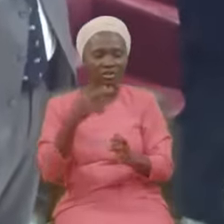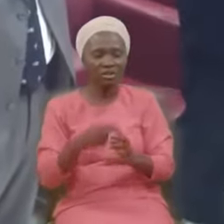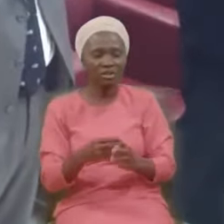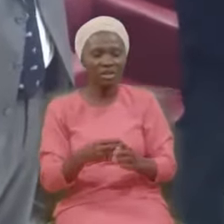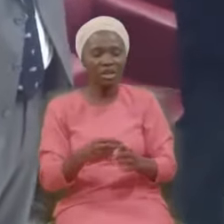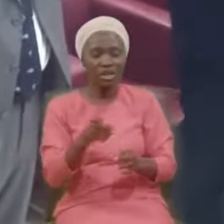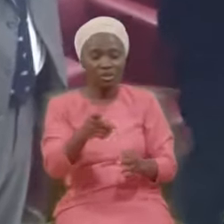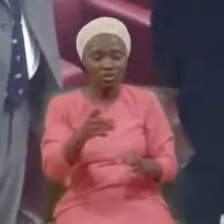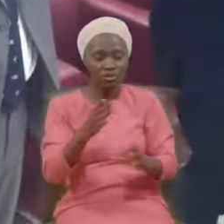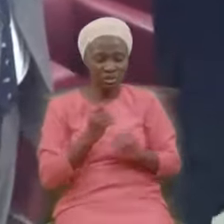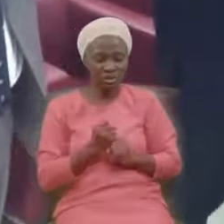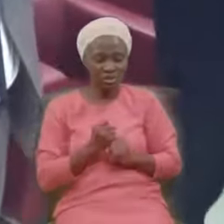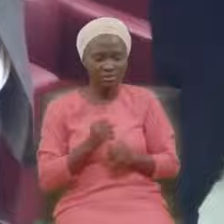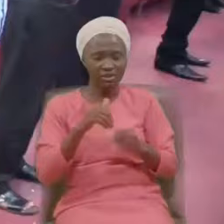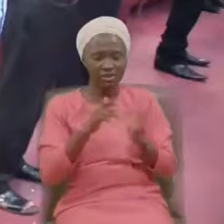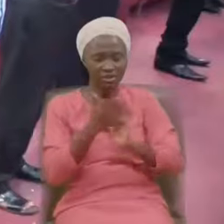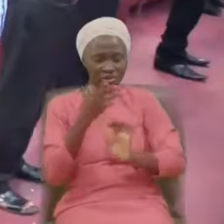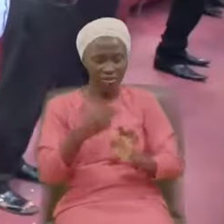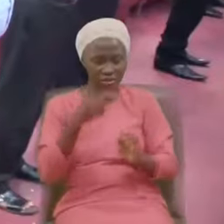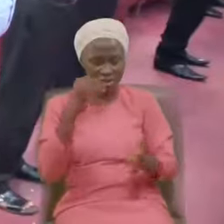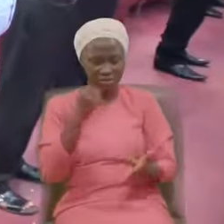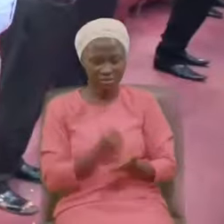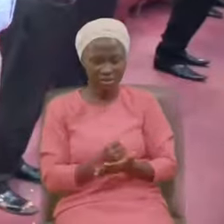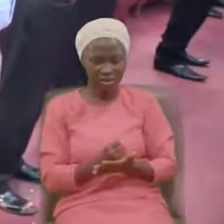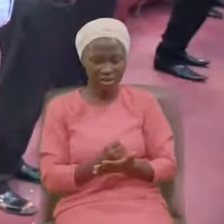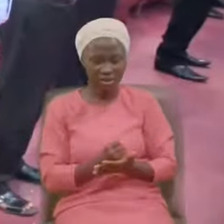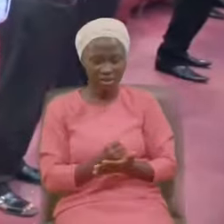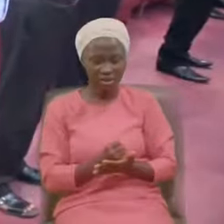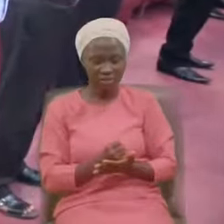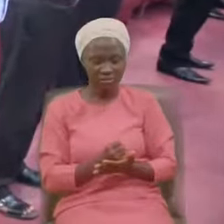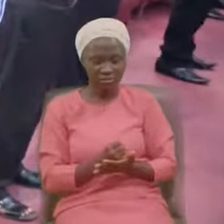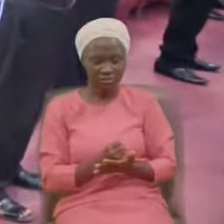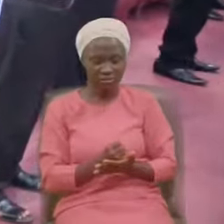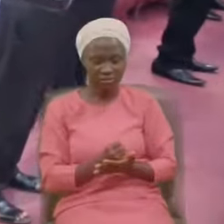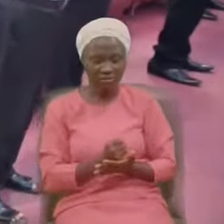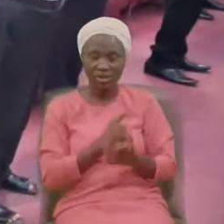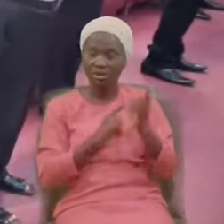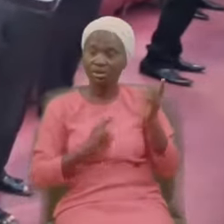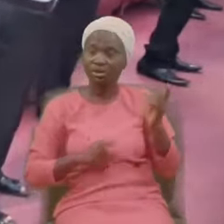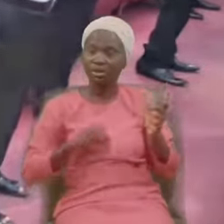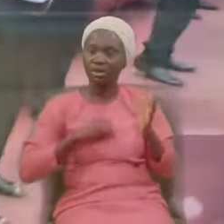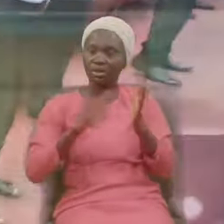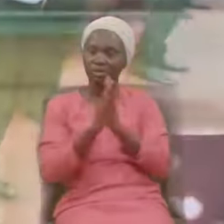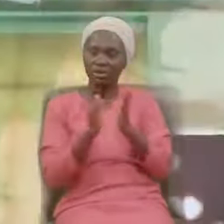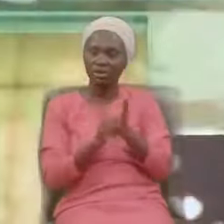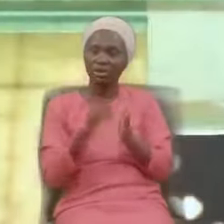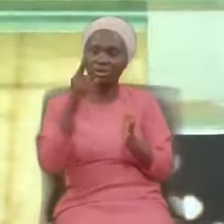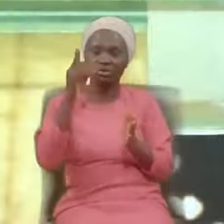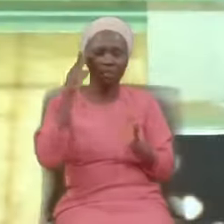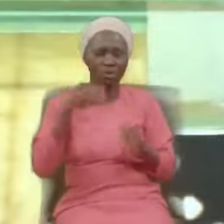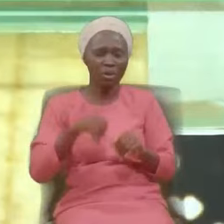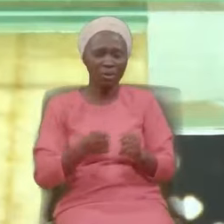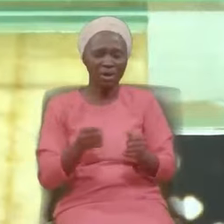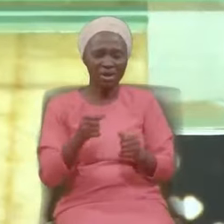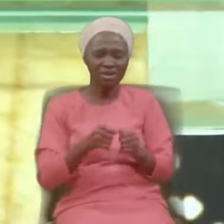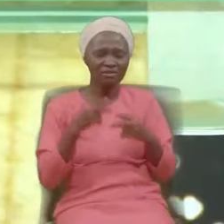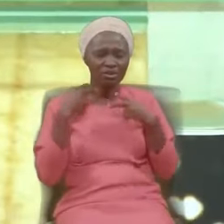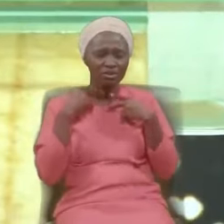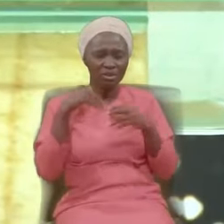Receive in Jesus' name. Lord, I pray you break every yoke in every